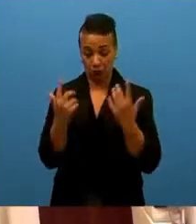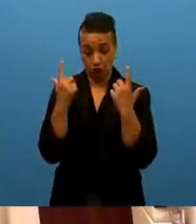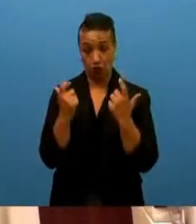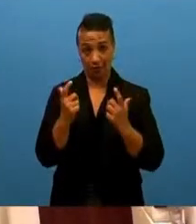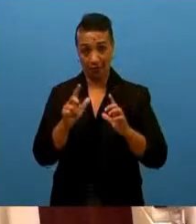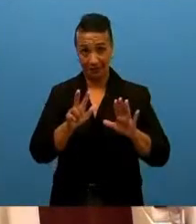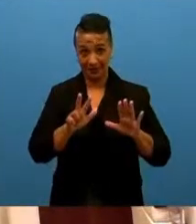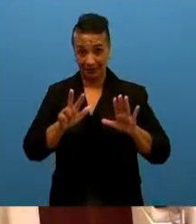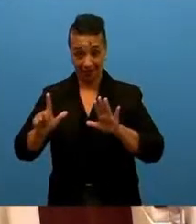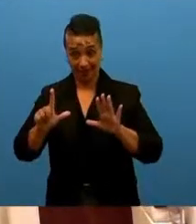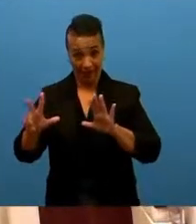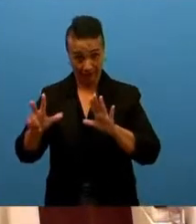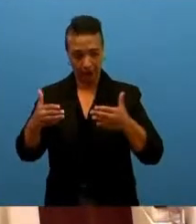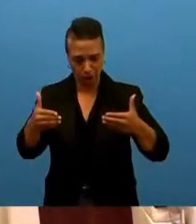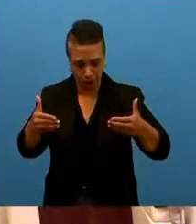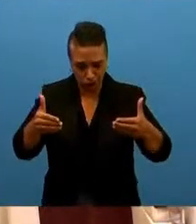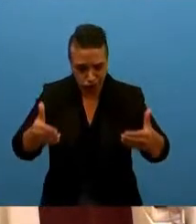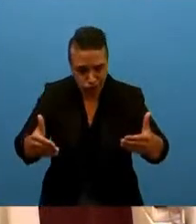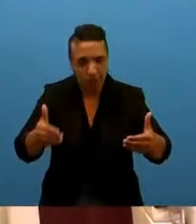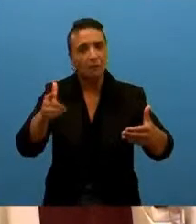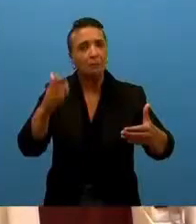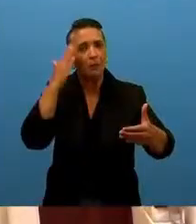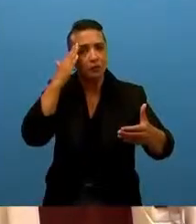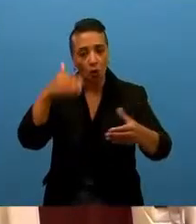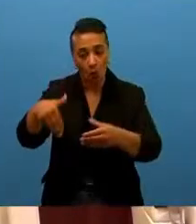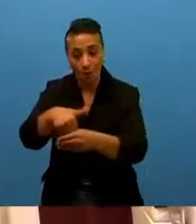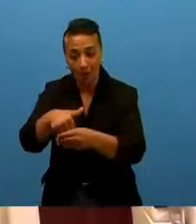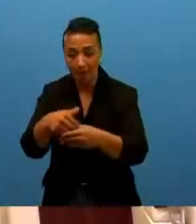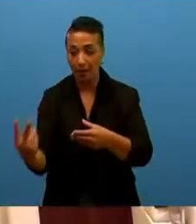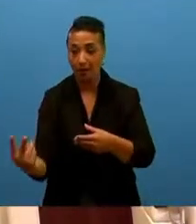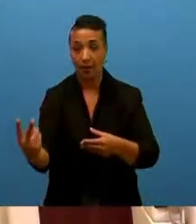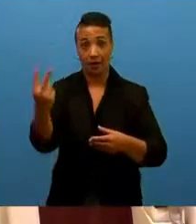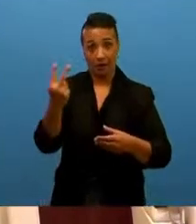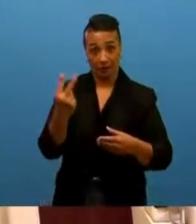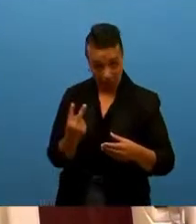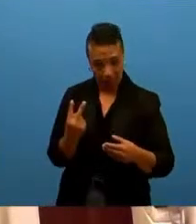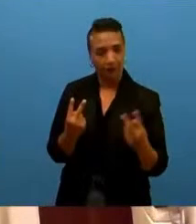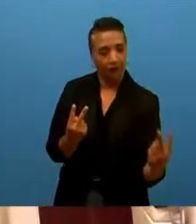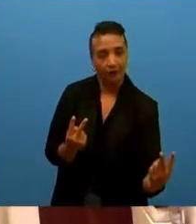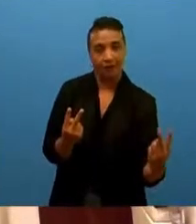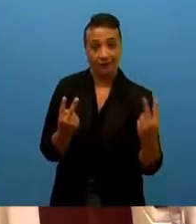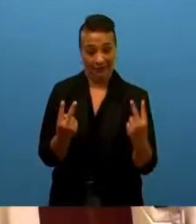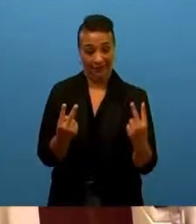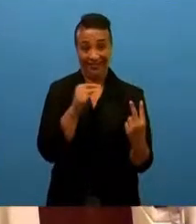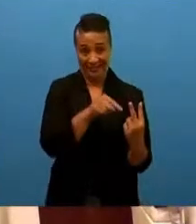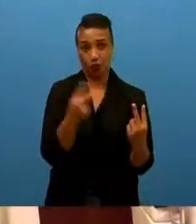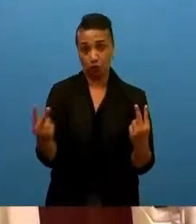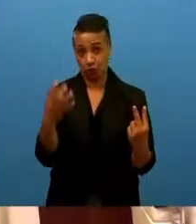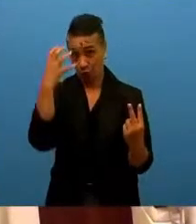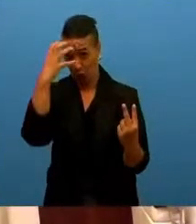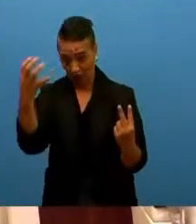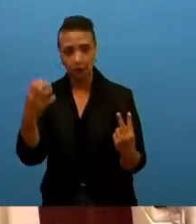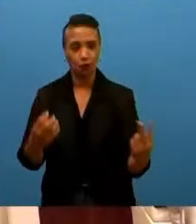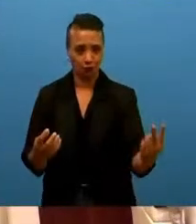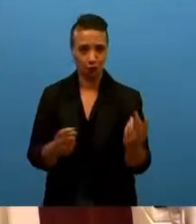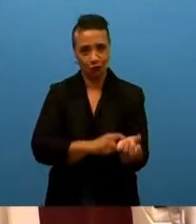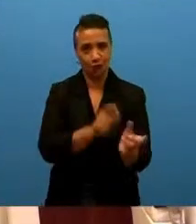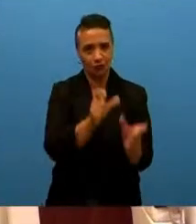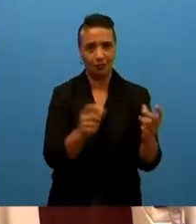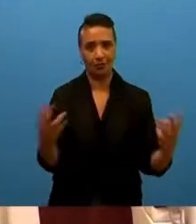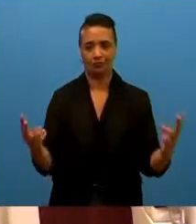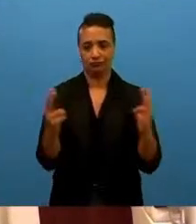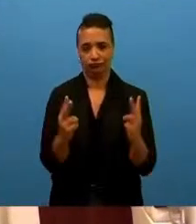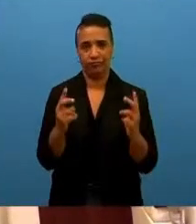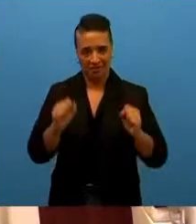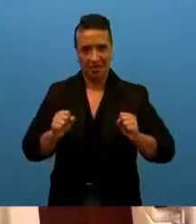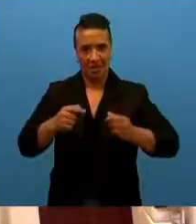2 co-facilitators from member states and 2 advisors from Indigenous peoples to support this process,